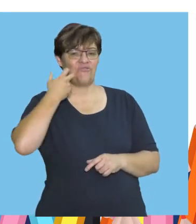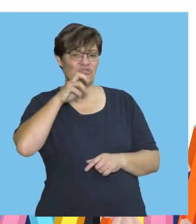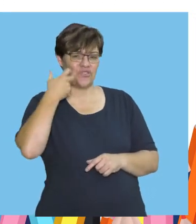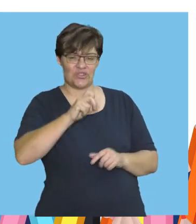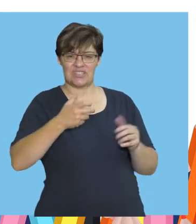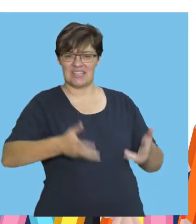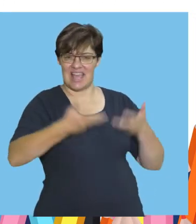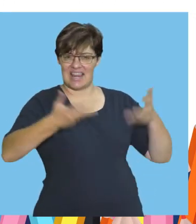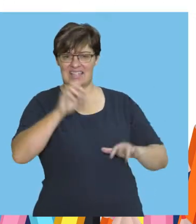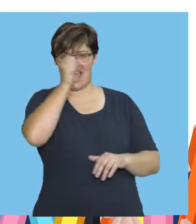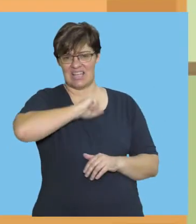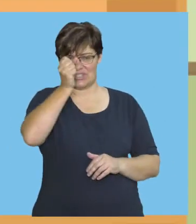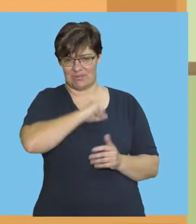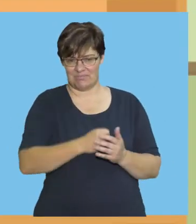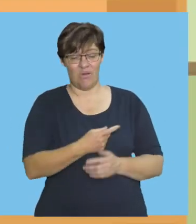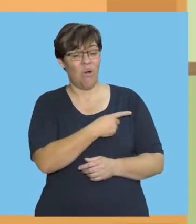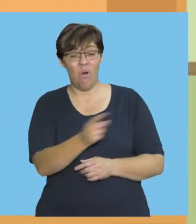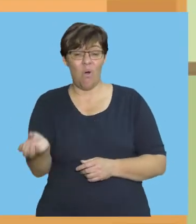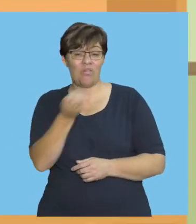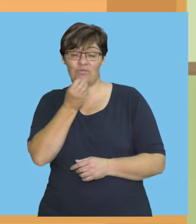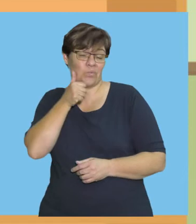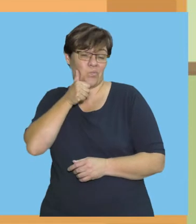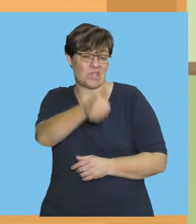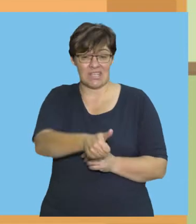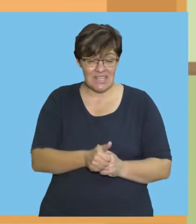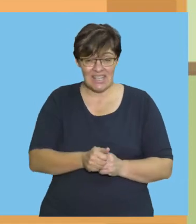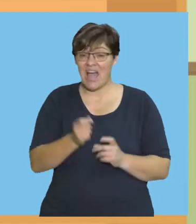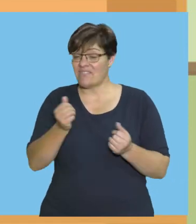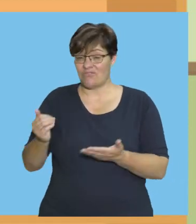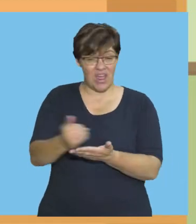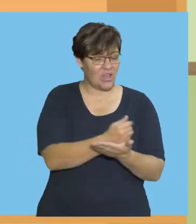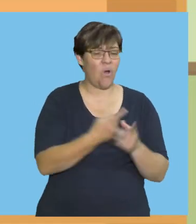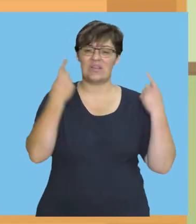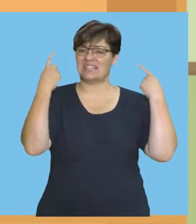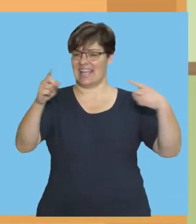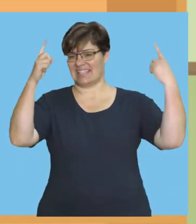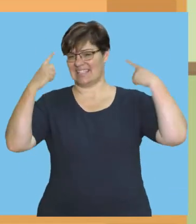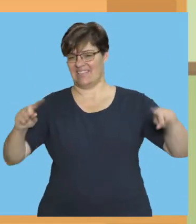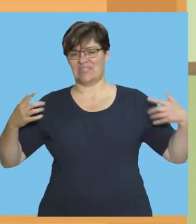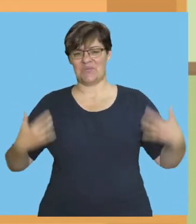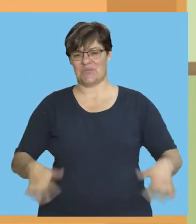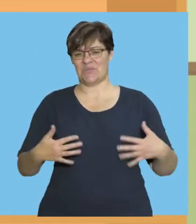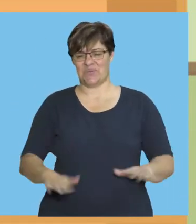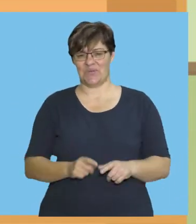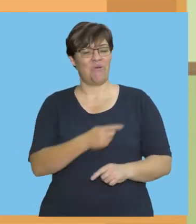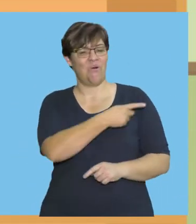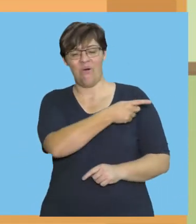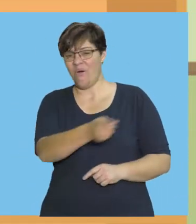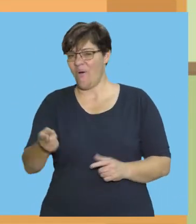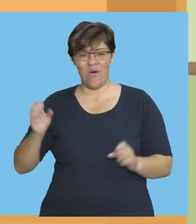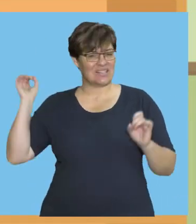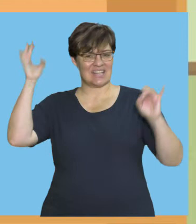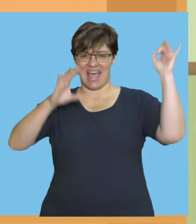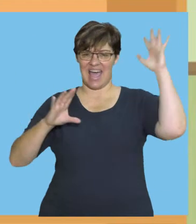salad and ice cream. All the food was delicious and the fundraiser was a great success. You are